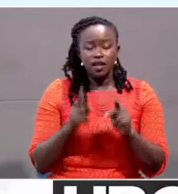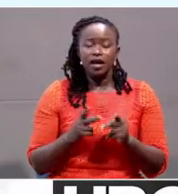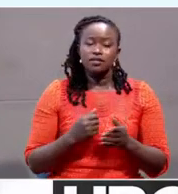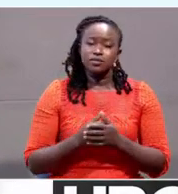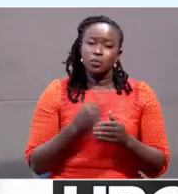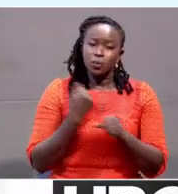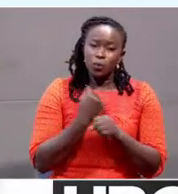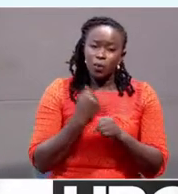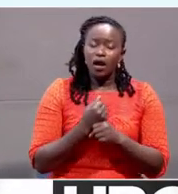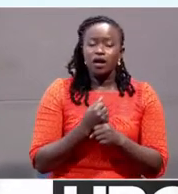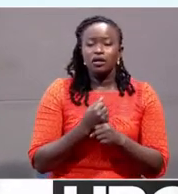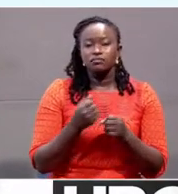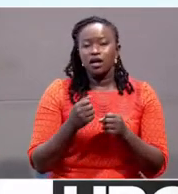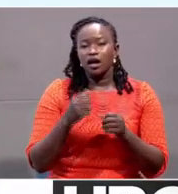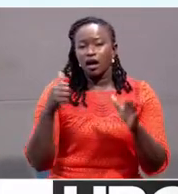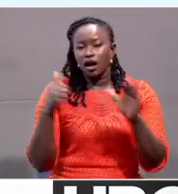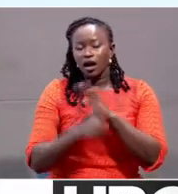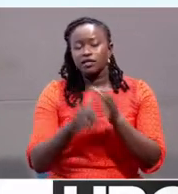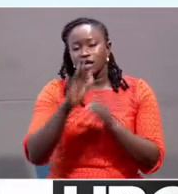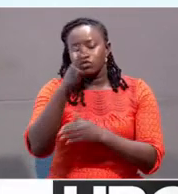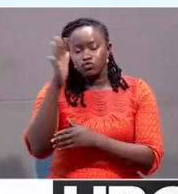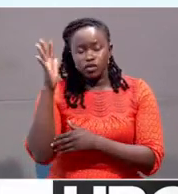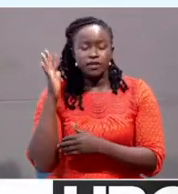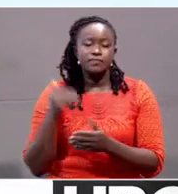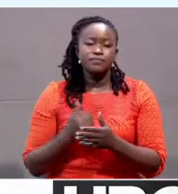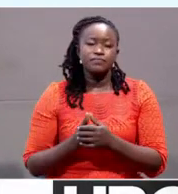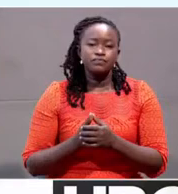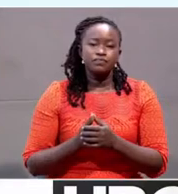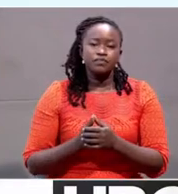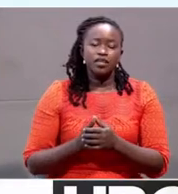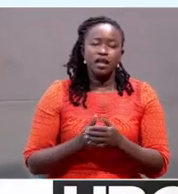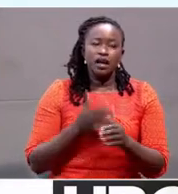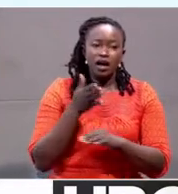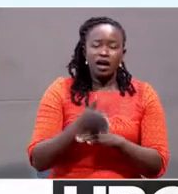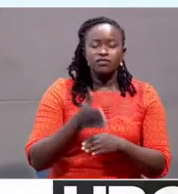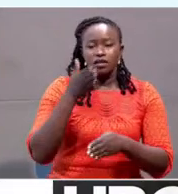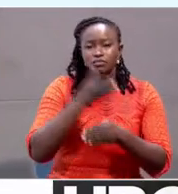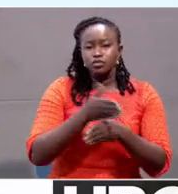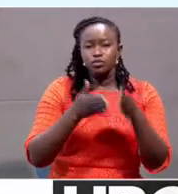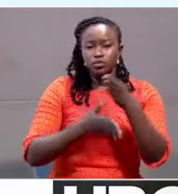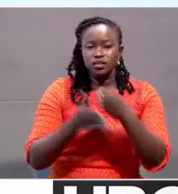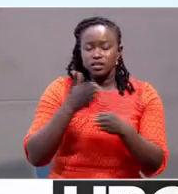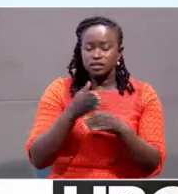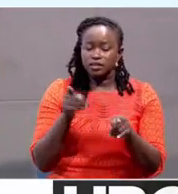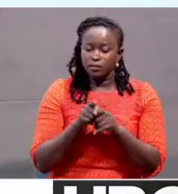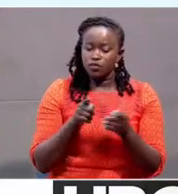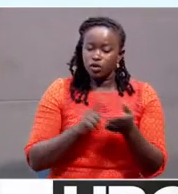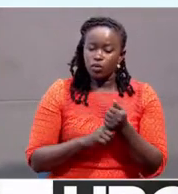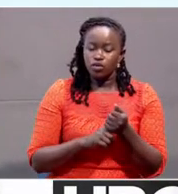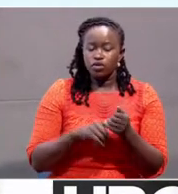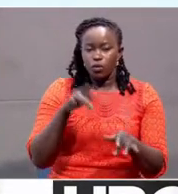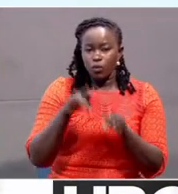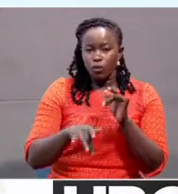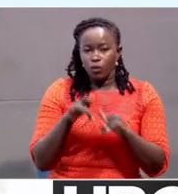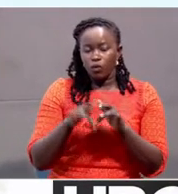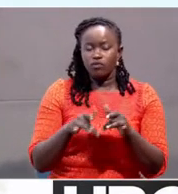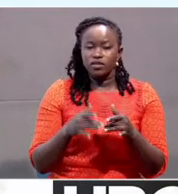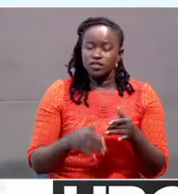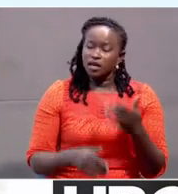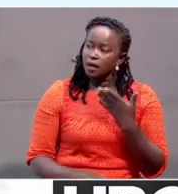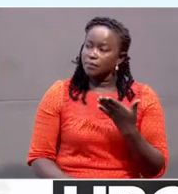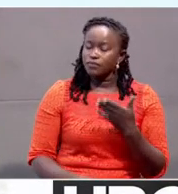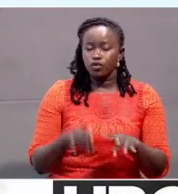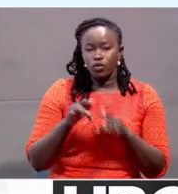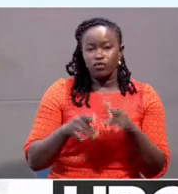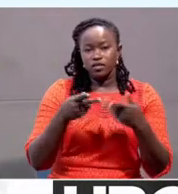under a tree. I moved to that semi-complete building and then we got that office space. And as I talk right